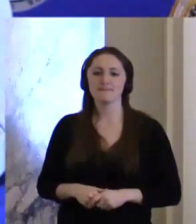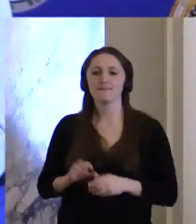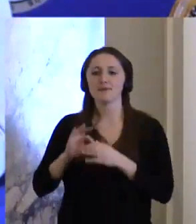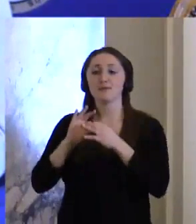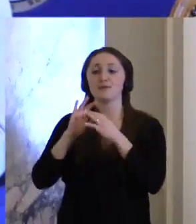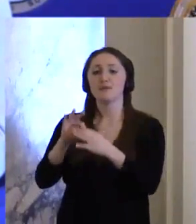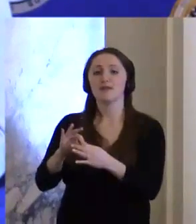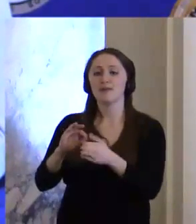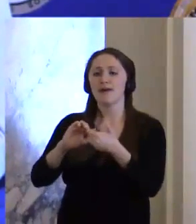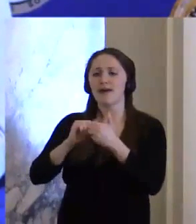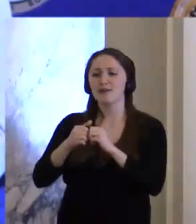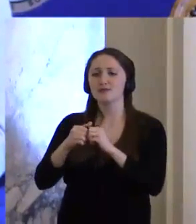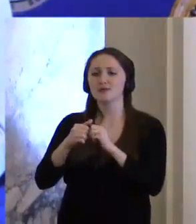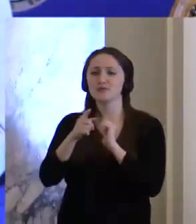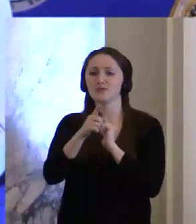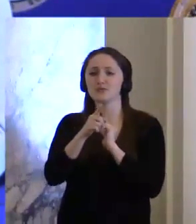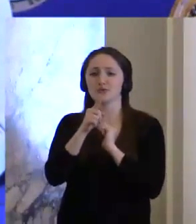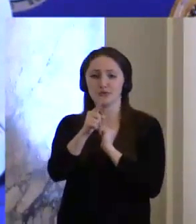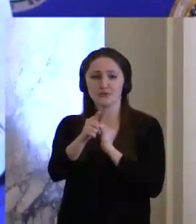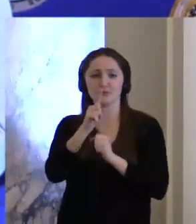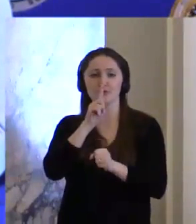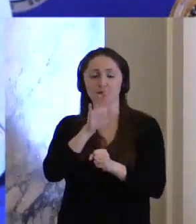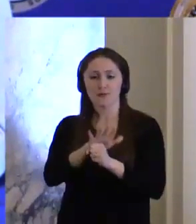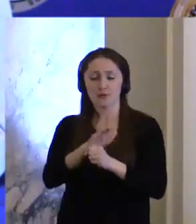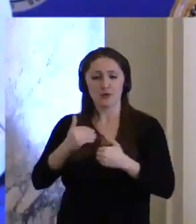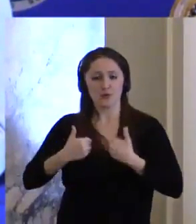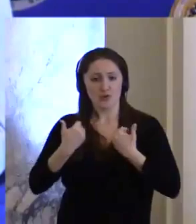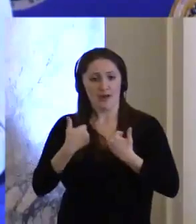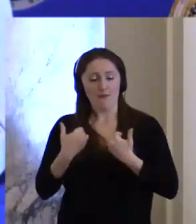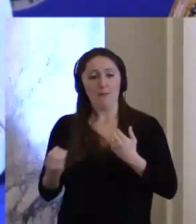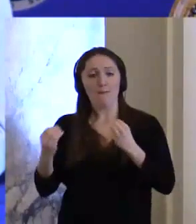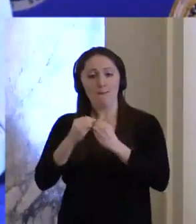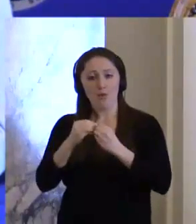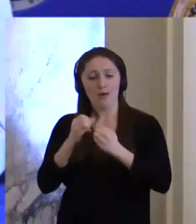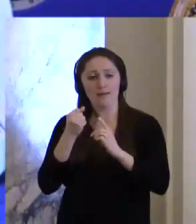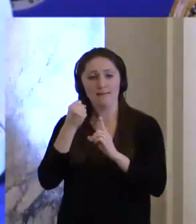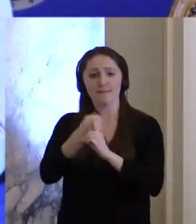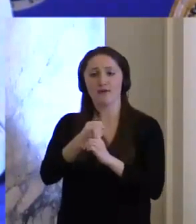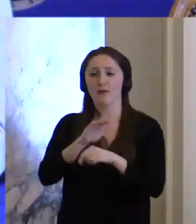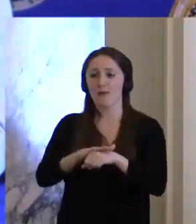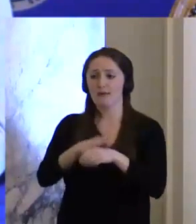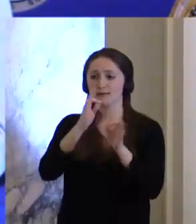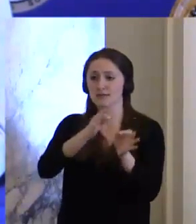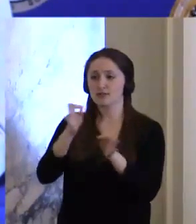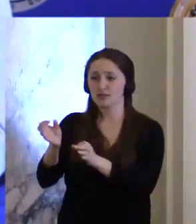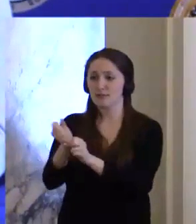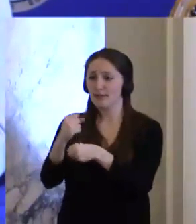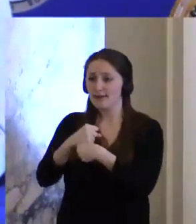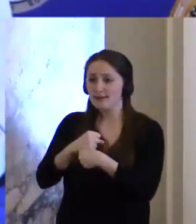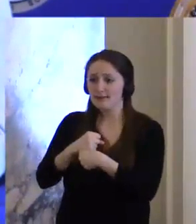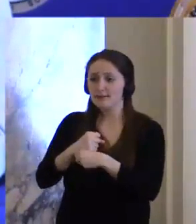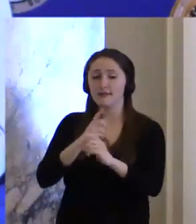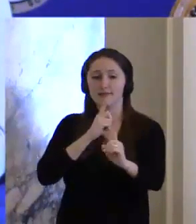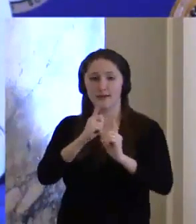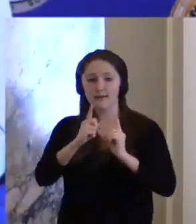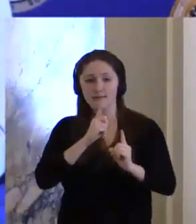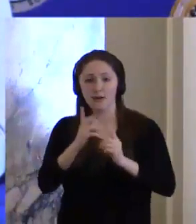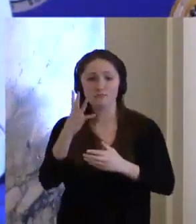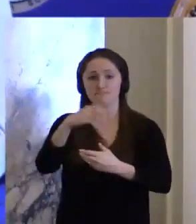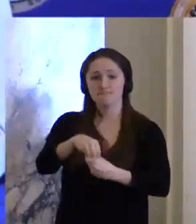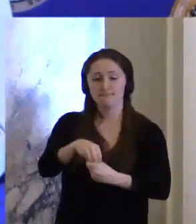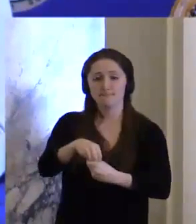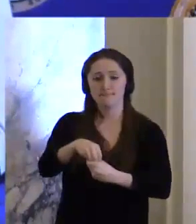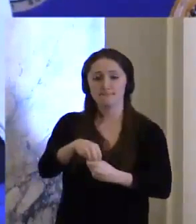do you ensure that youths have a greater impact on decision-making and the dialogue in the